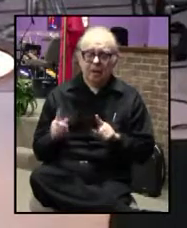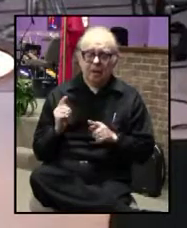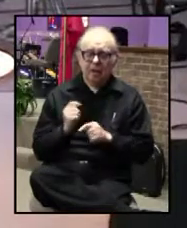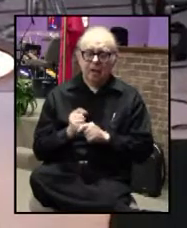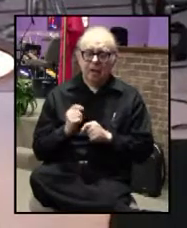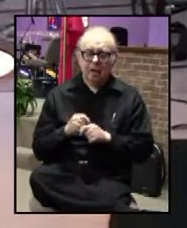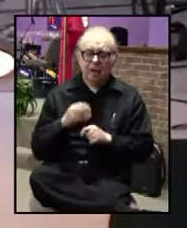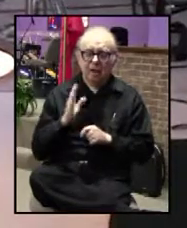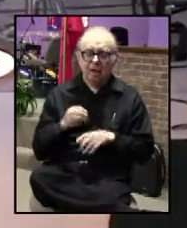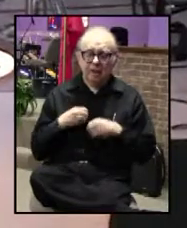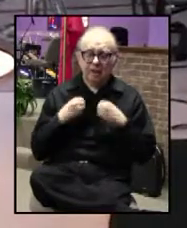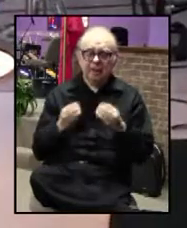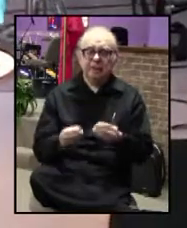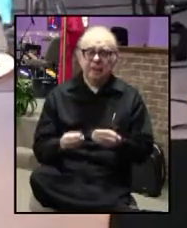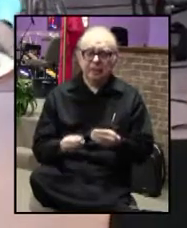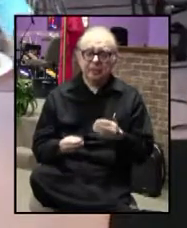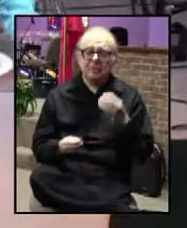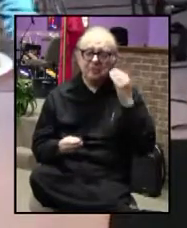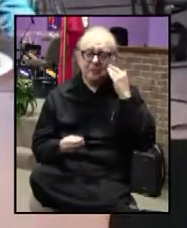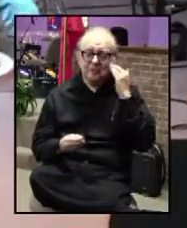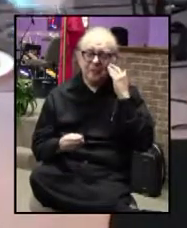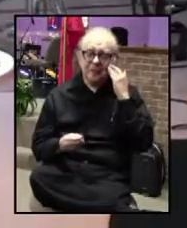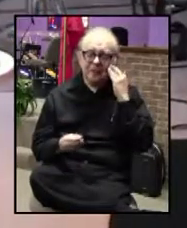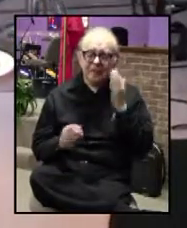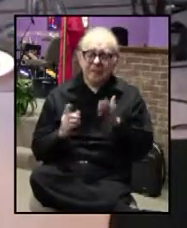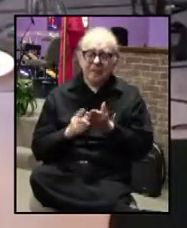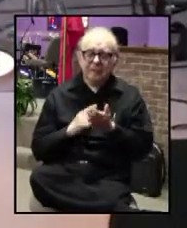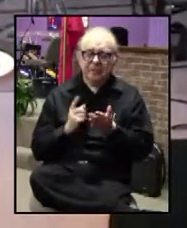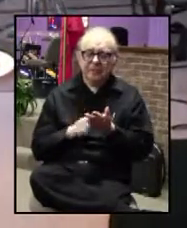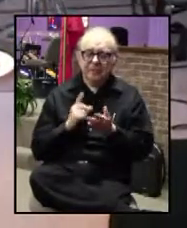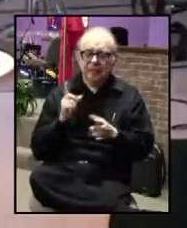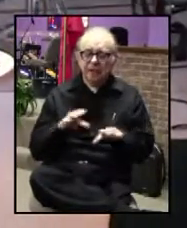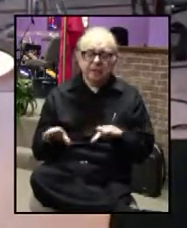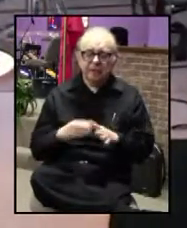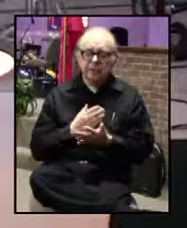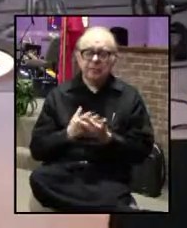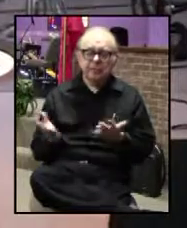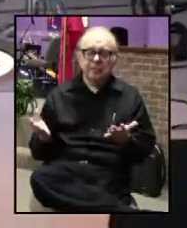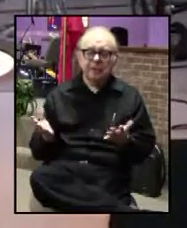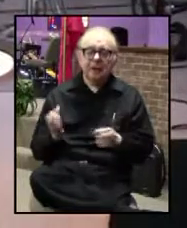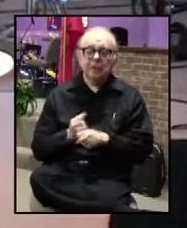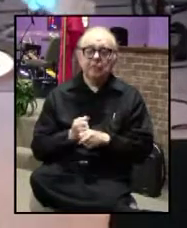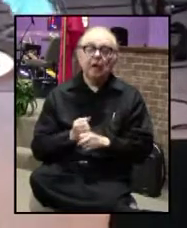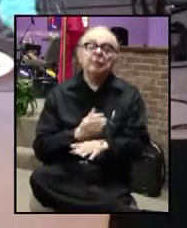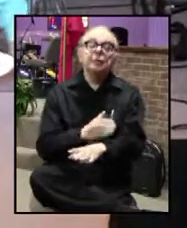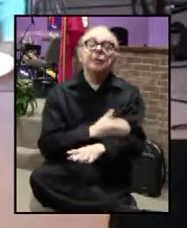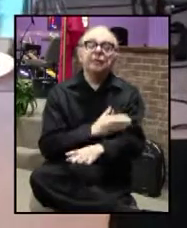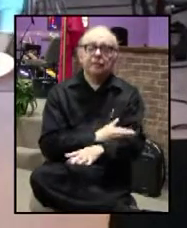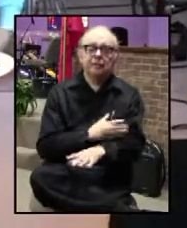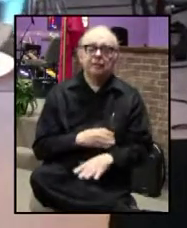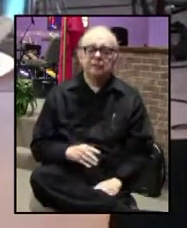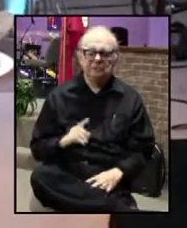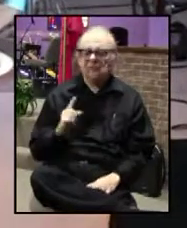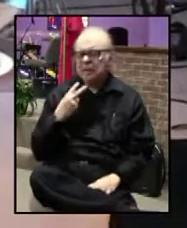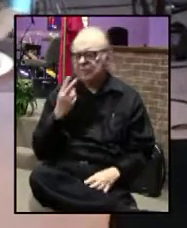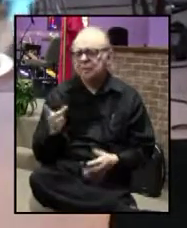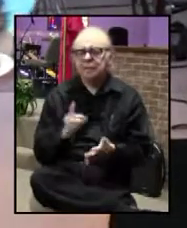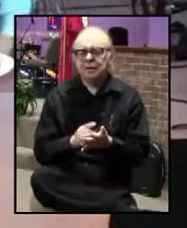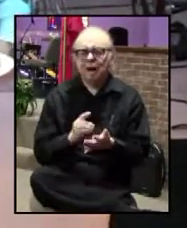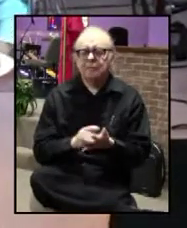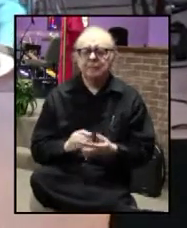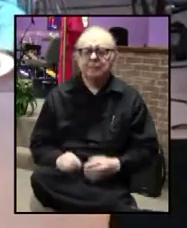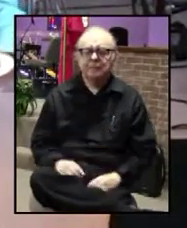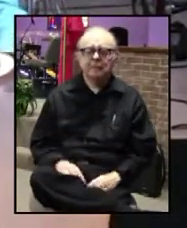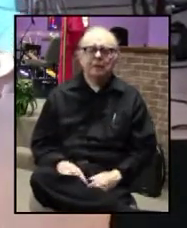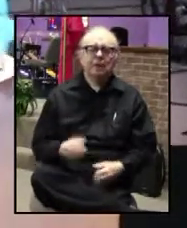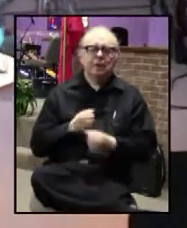that God's given me some common sense every once in a while that I need to take something for something in order to get better. You know?